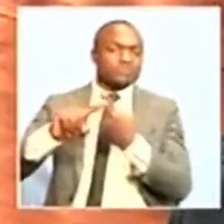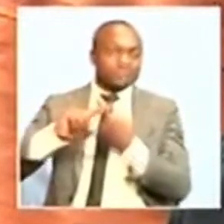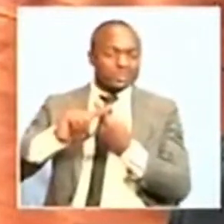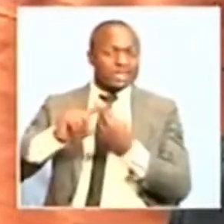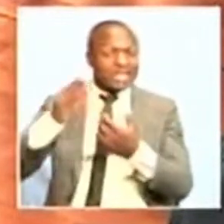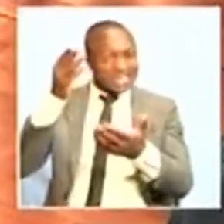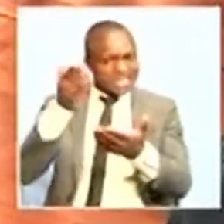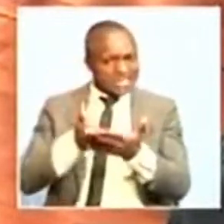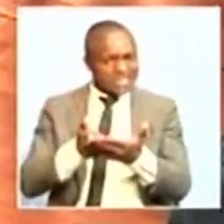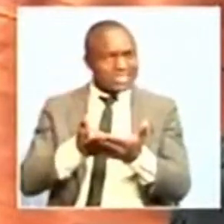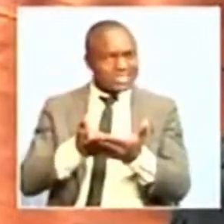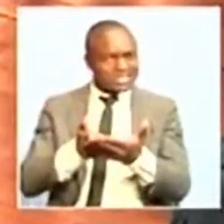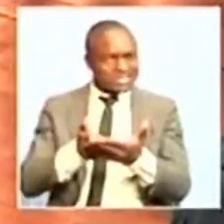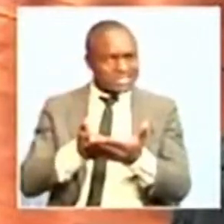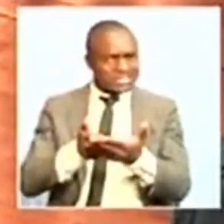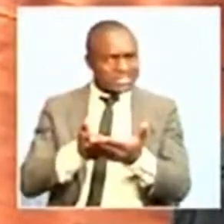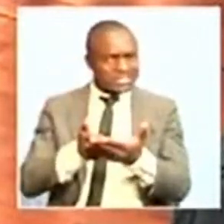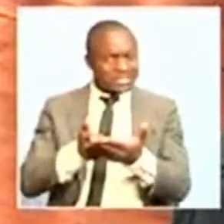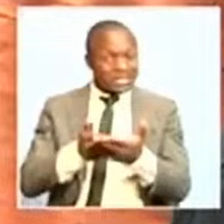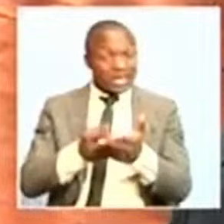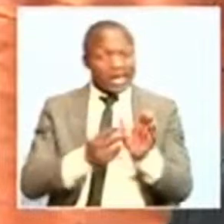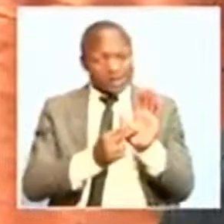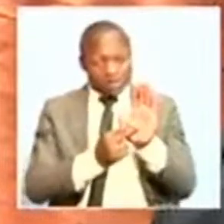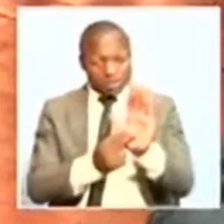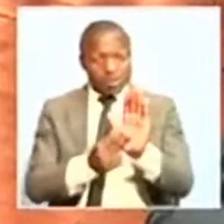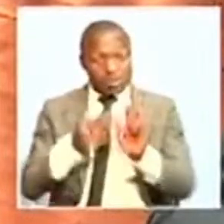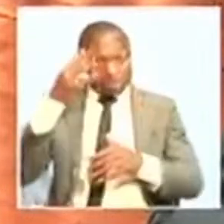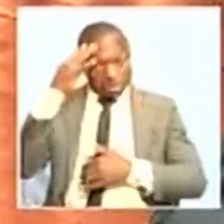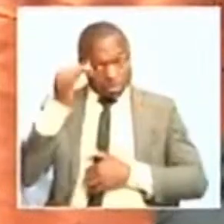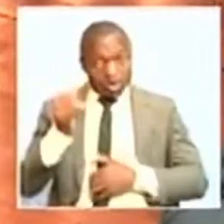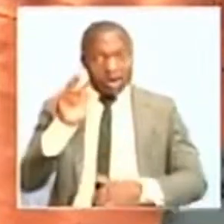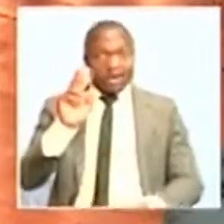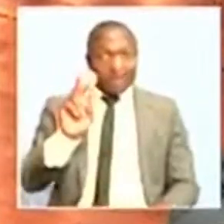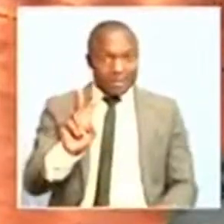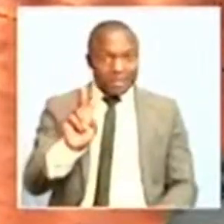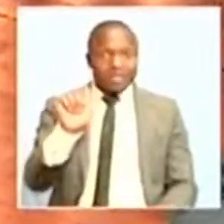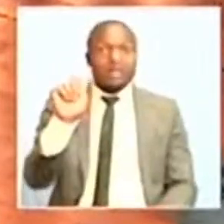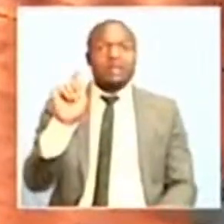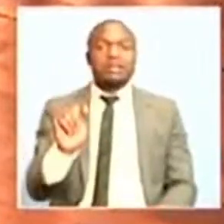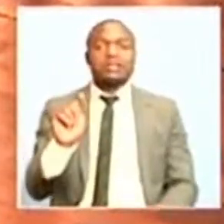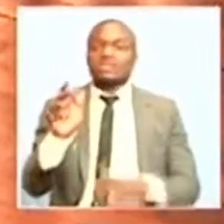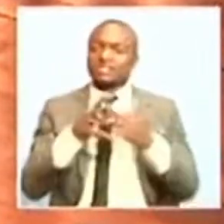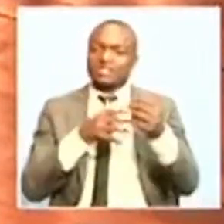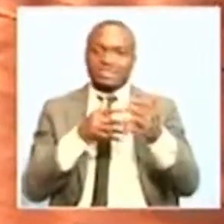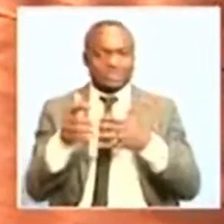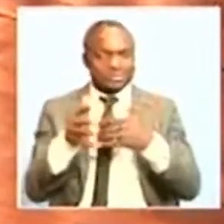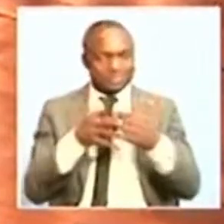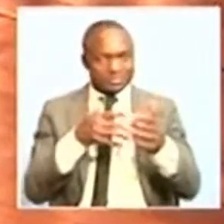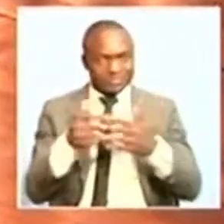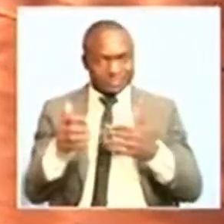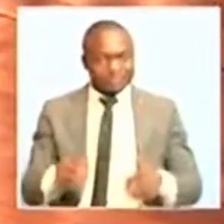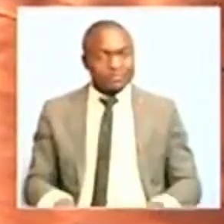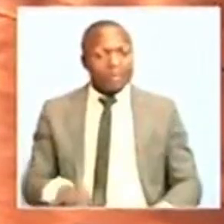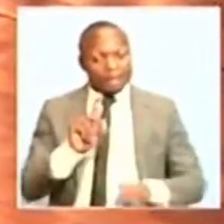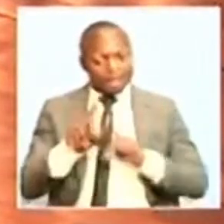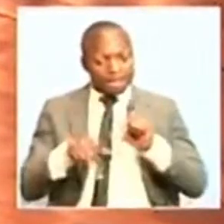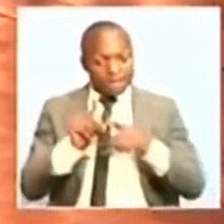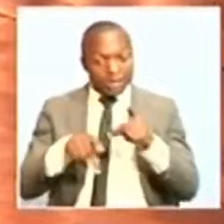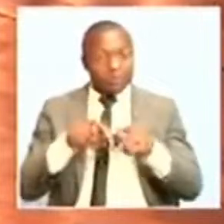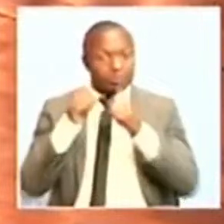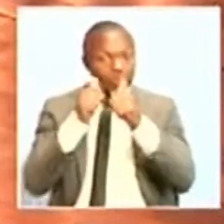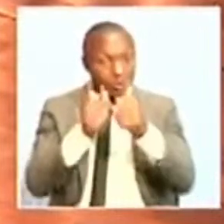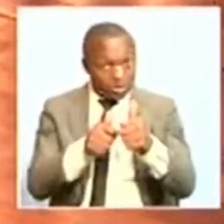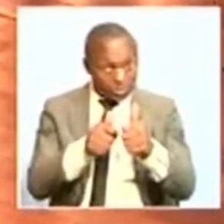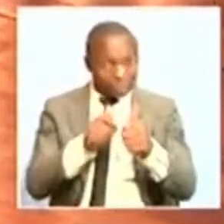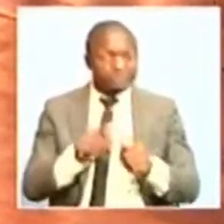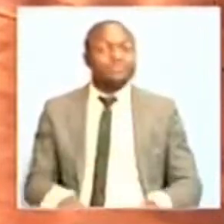Doesn't this ring a bell? Why is it that VAT, it's very easy for people to be